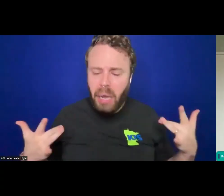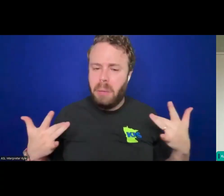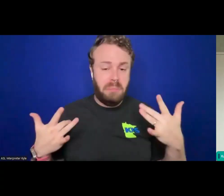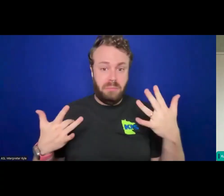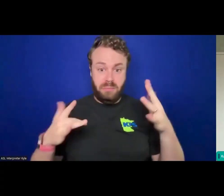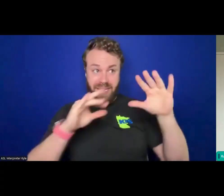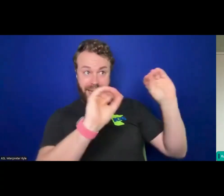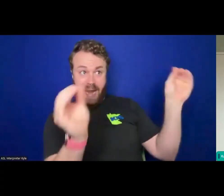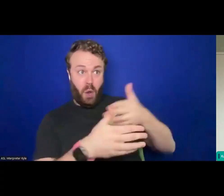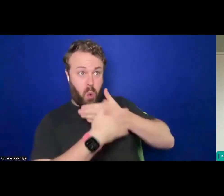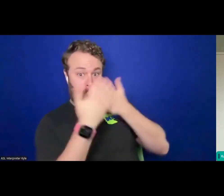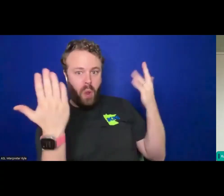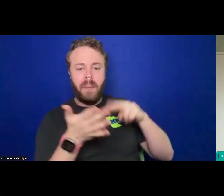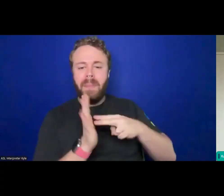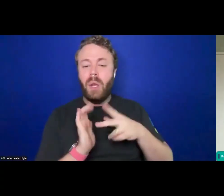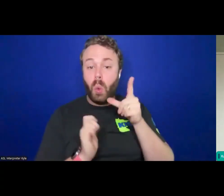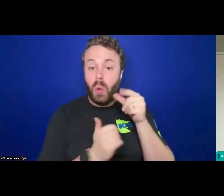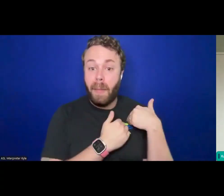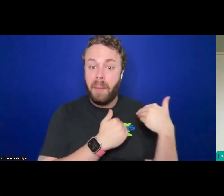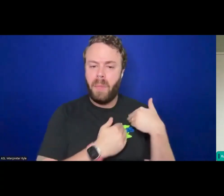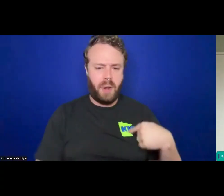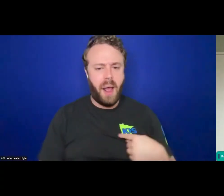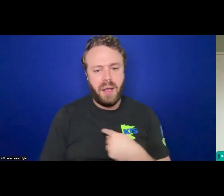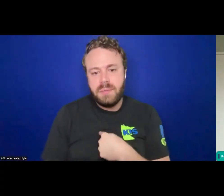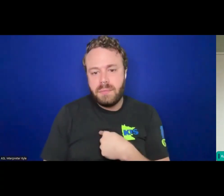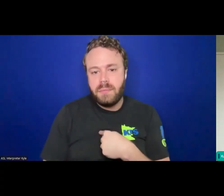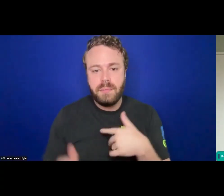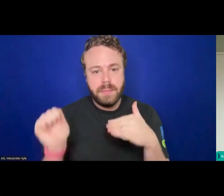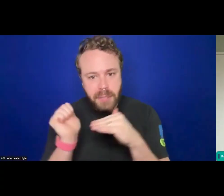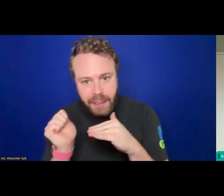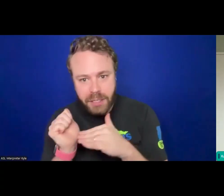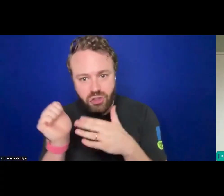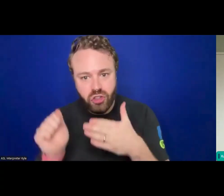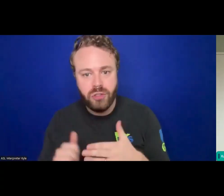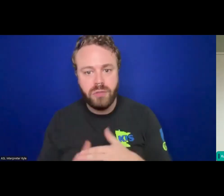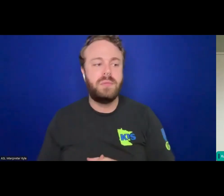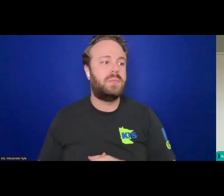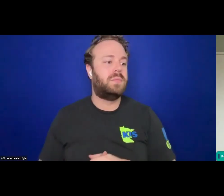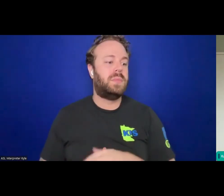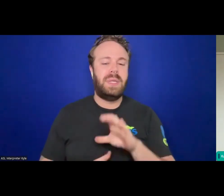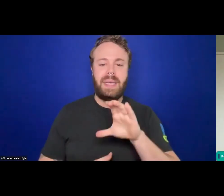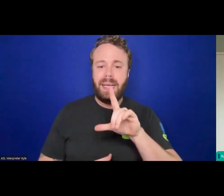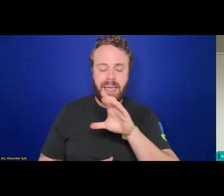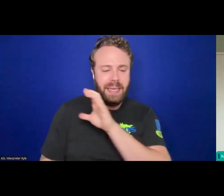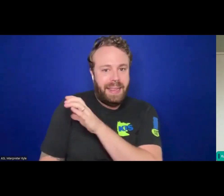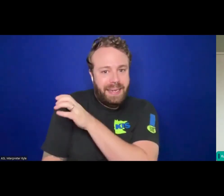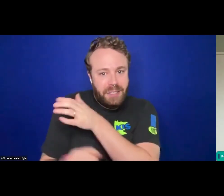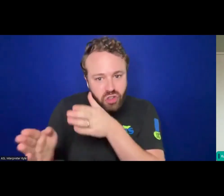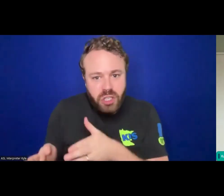going to fall on all of us, right? As clinicians, as public health leaders, as